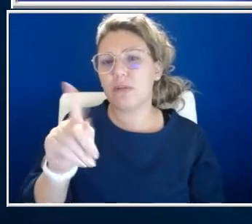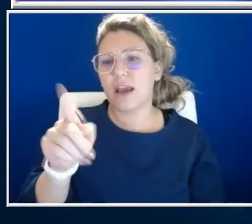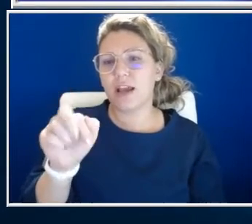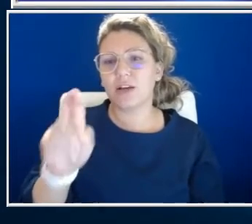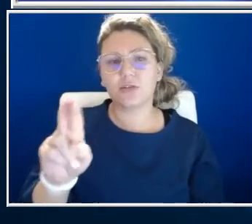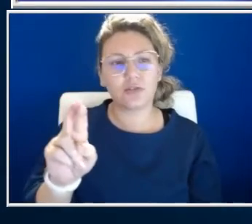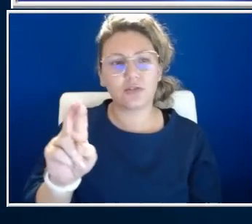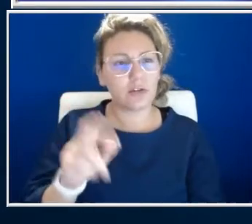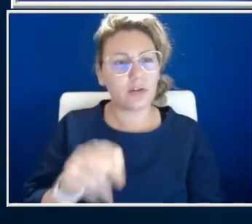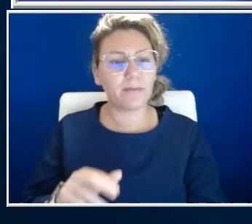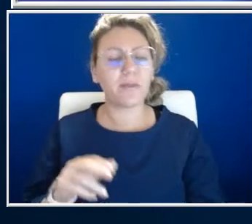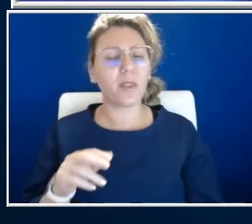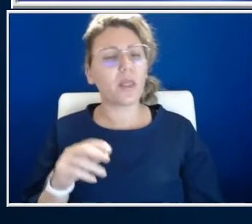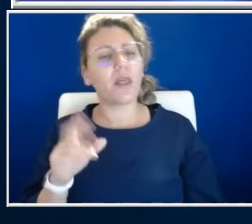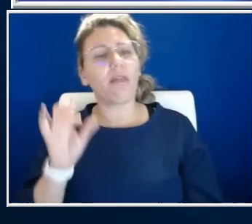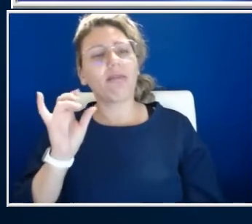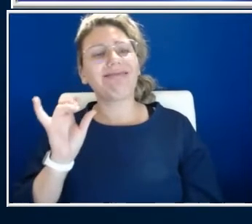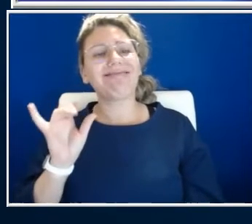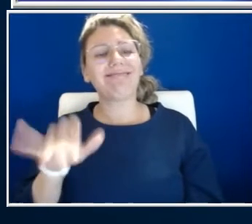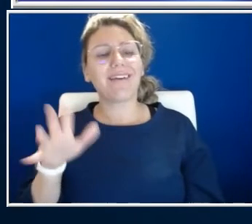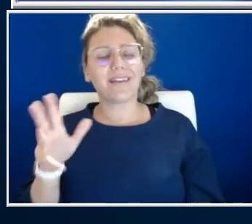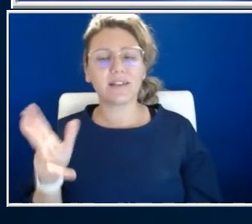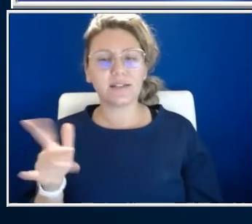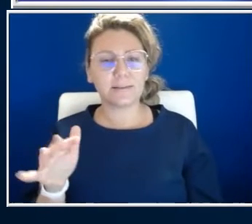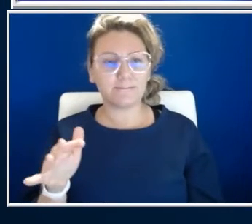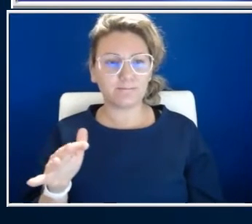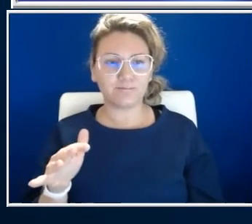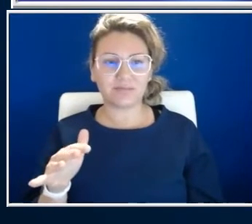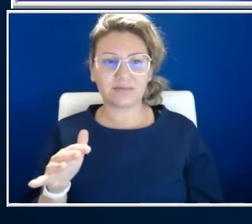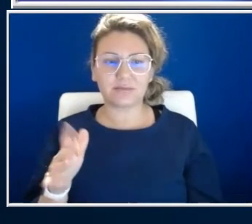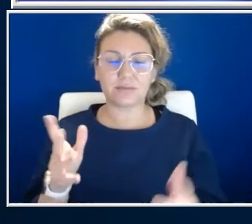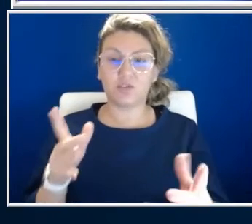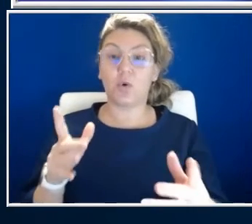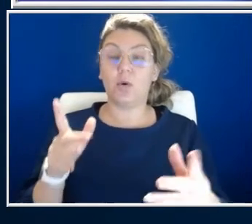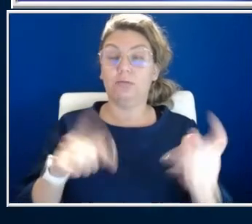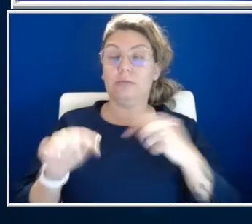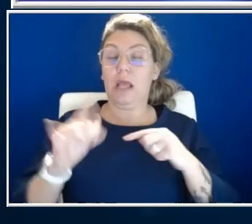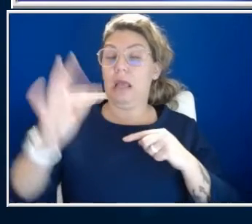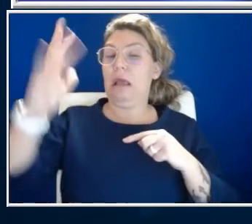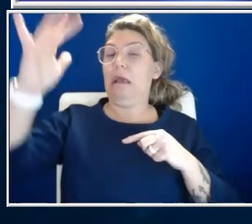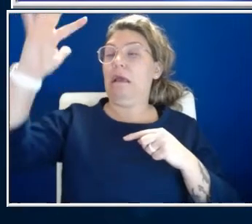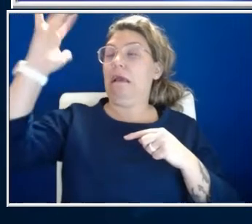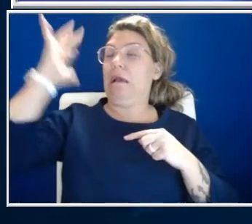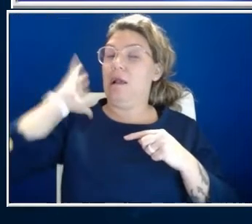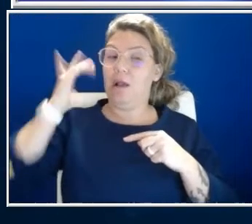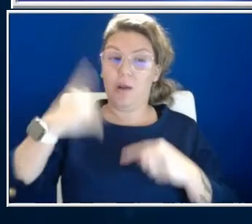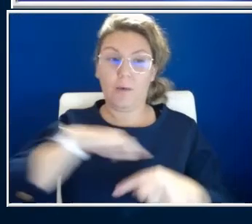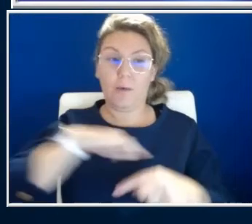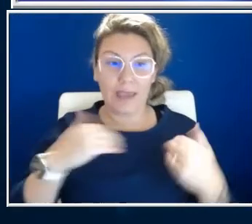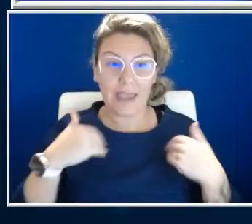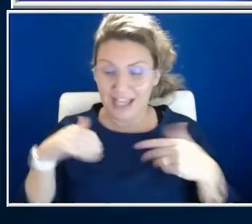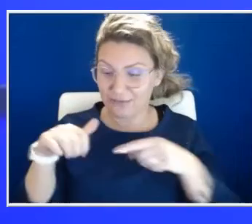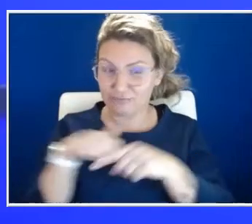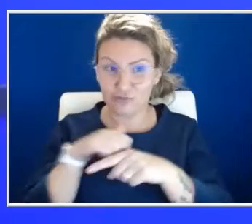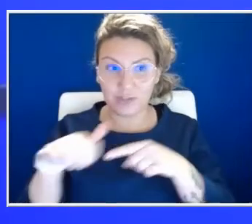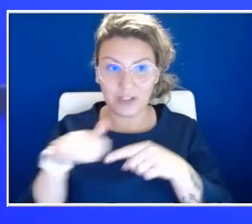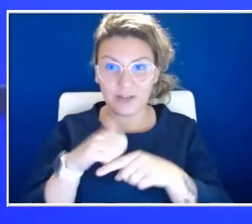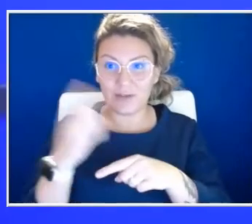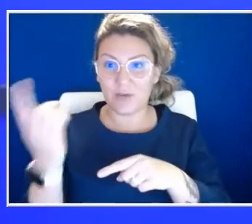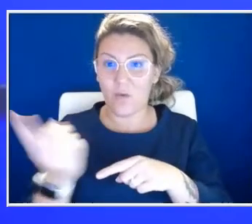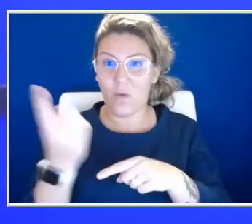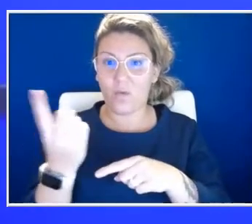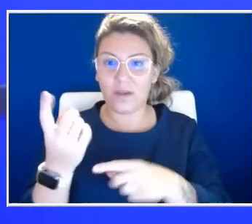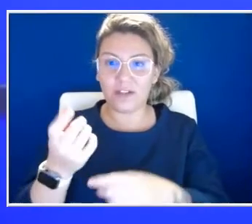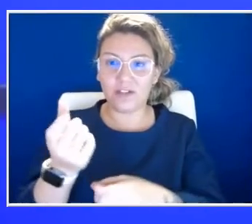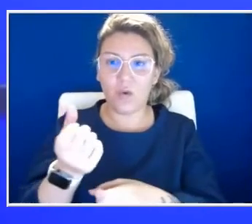So a retractor is an instrument. So back in the old days of surgery, we'd have trainees would always hold on